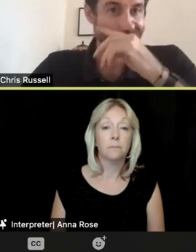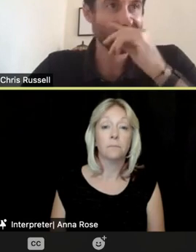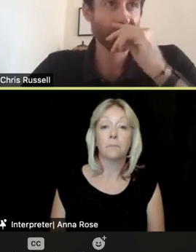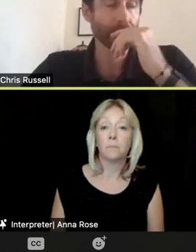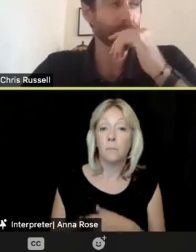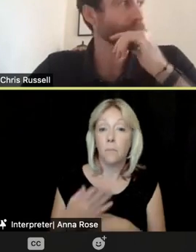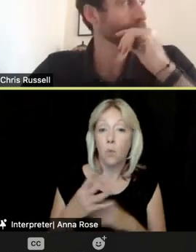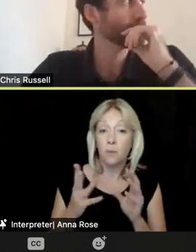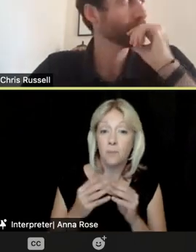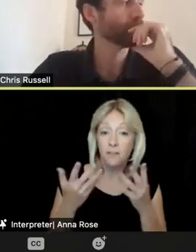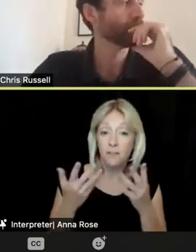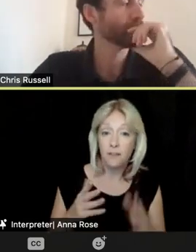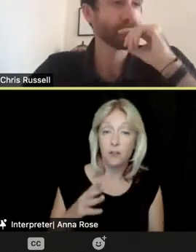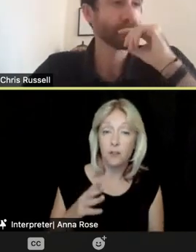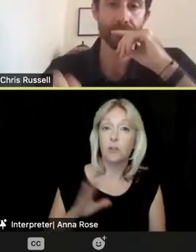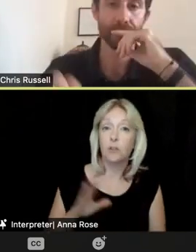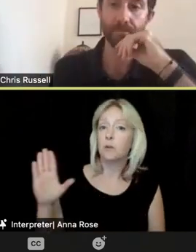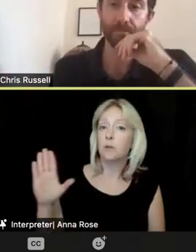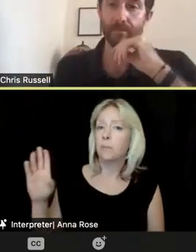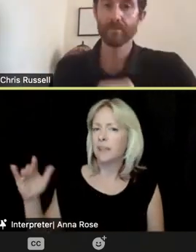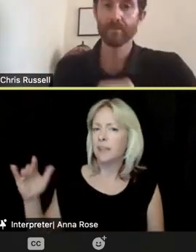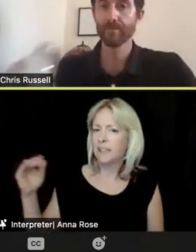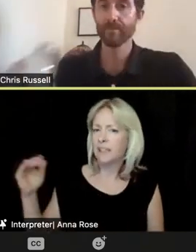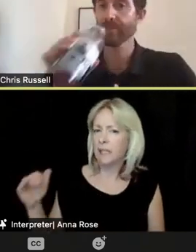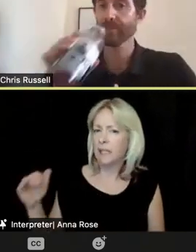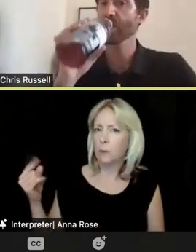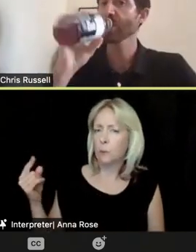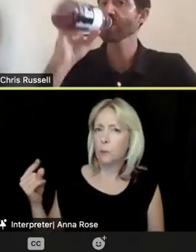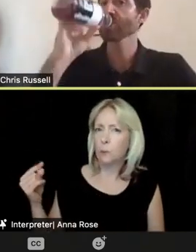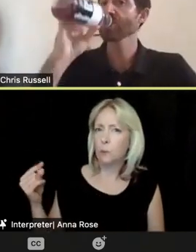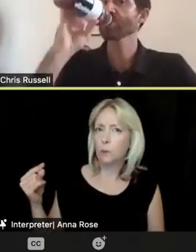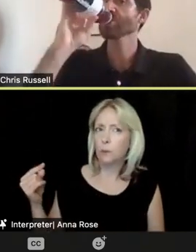10. Miss Becky, what's after morning meeting?